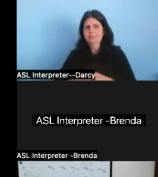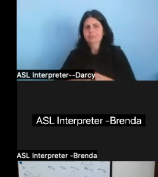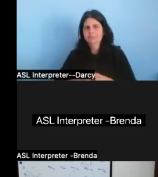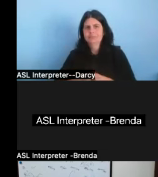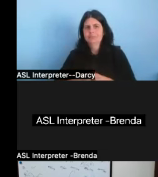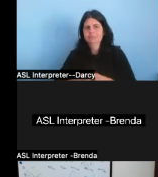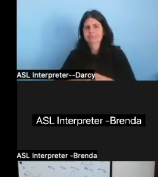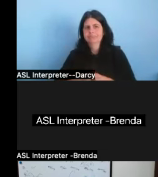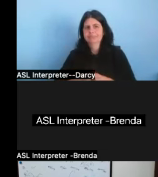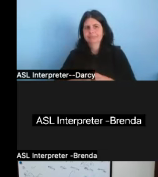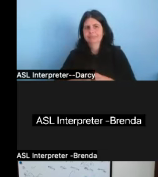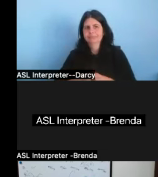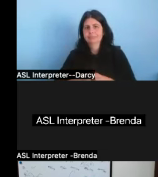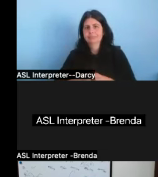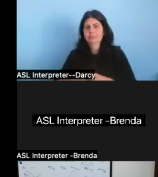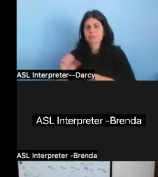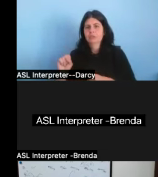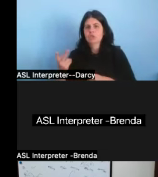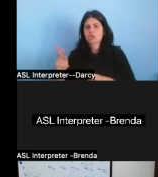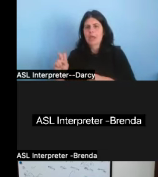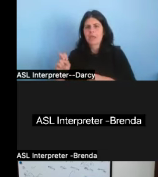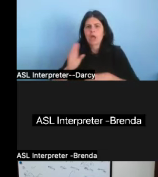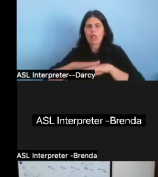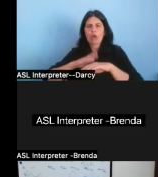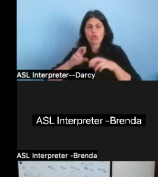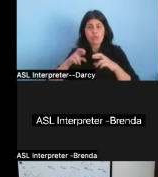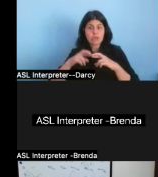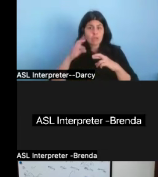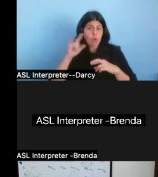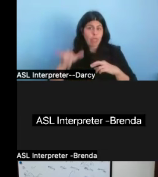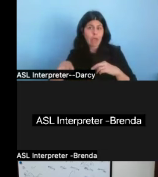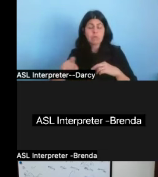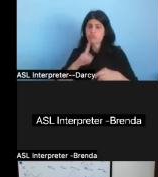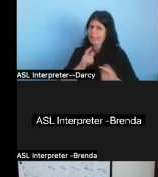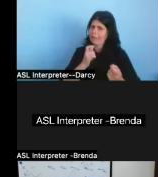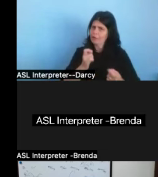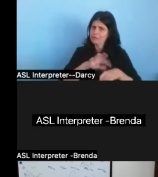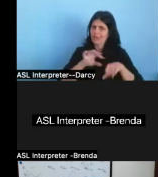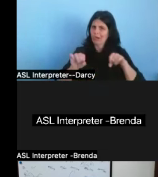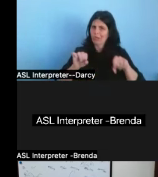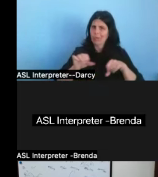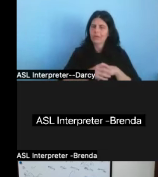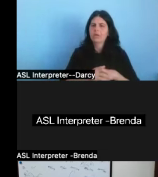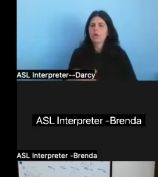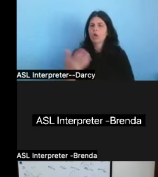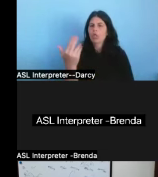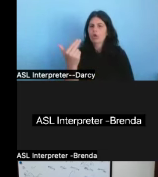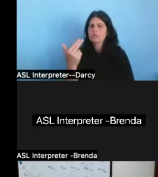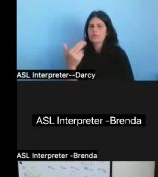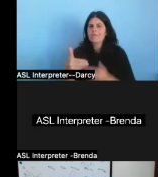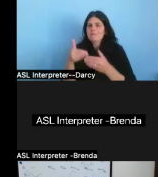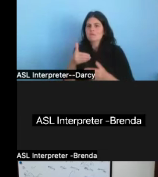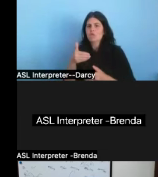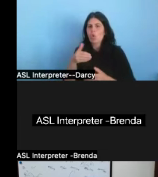And yeah, this was the shake alert region for it. This one was really interesting. It had 13 foreshocks in